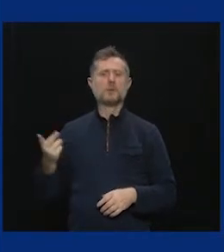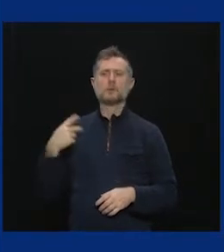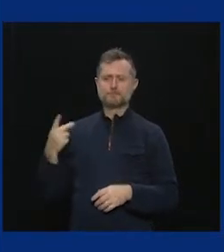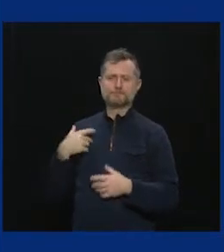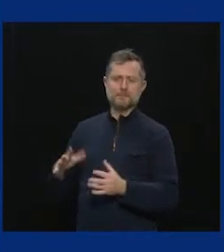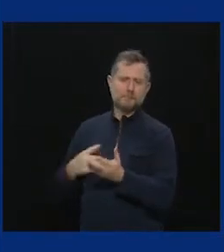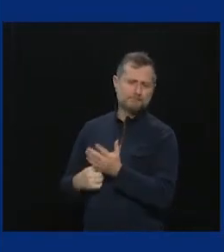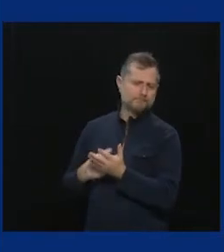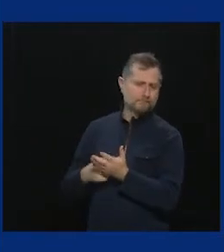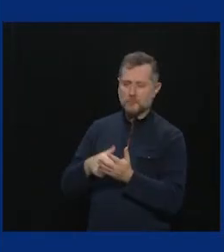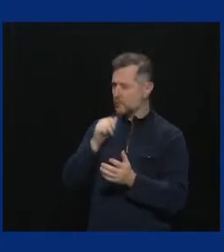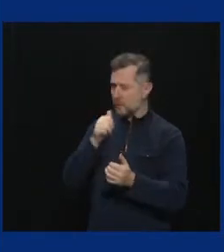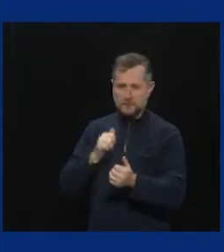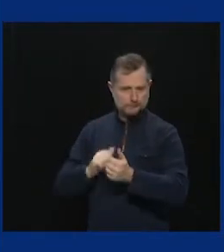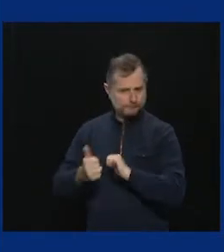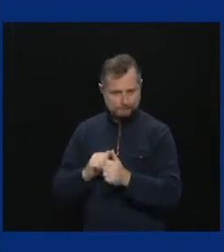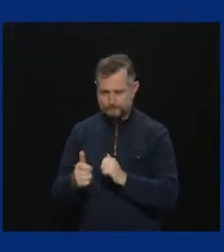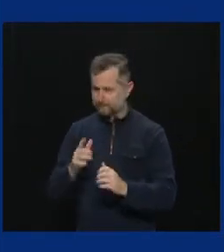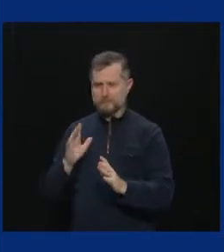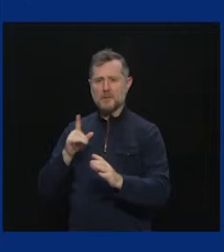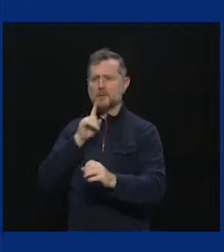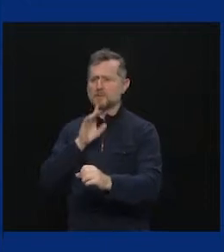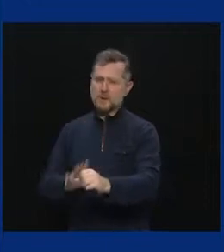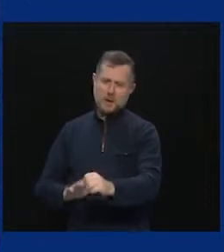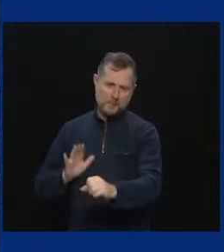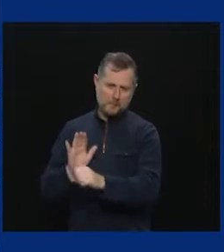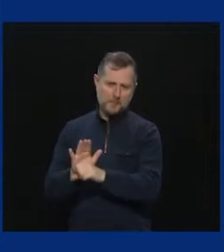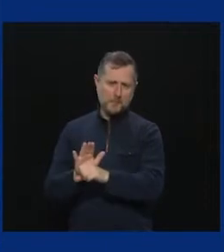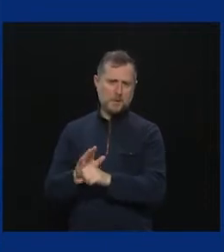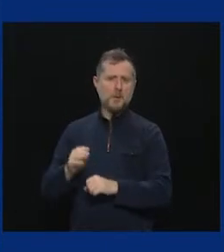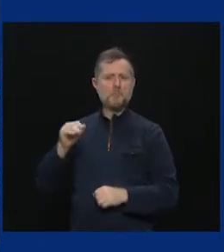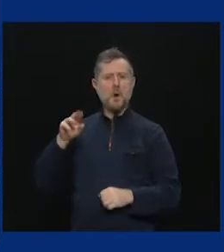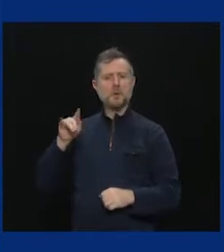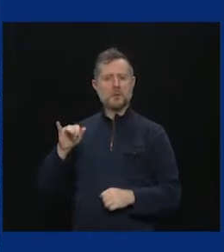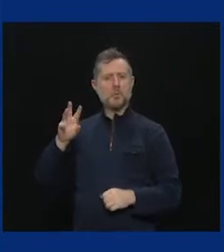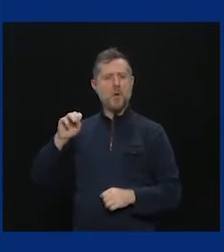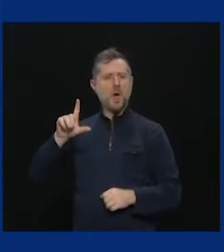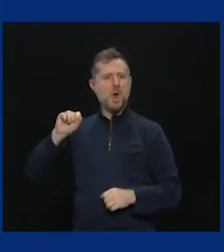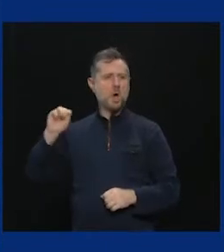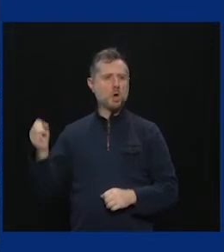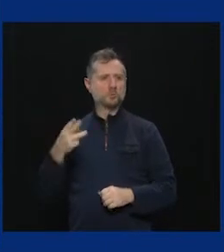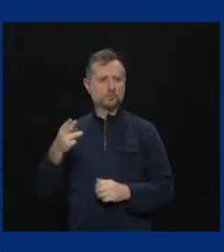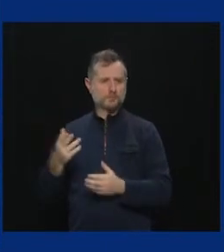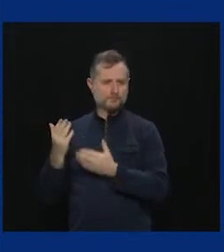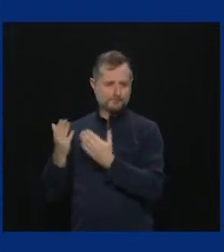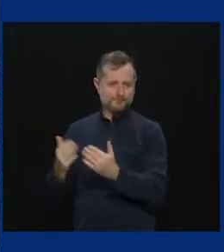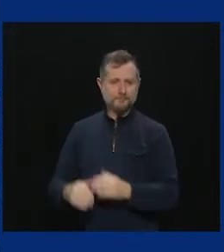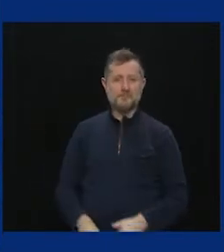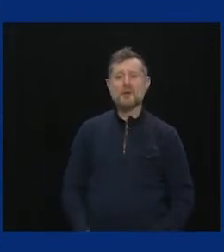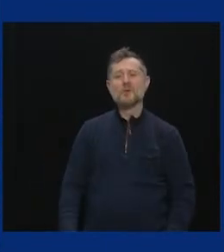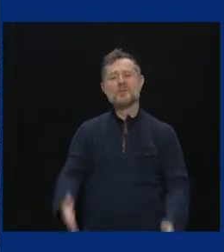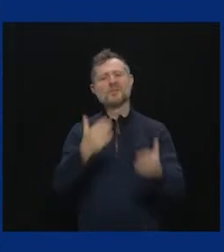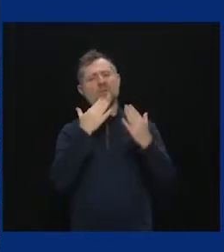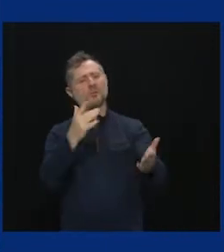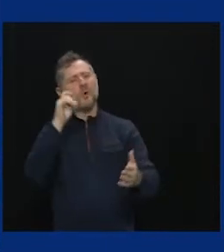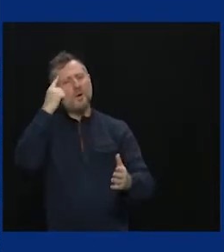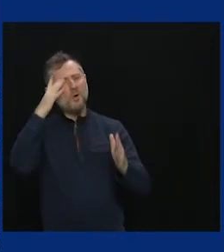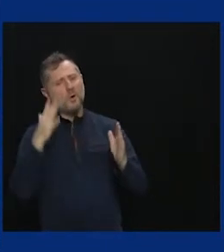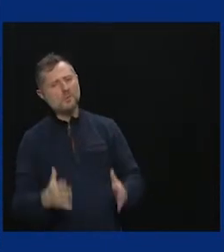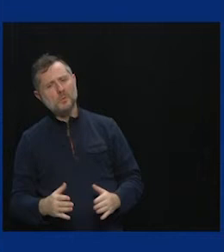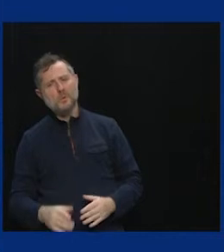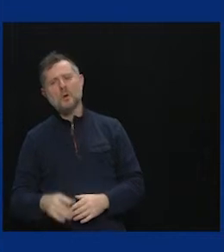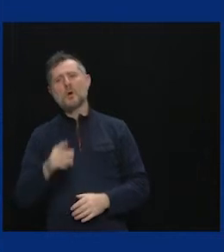sports. And Marty Walsh. I want to thank Governor Kathy Hochul for inviting me to be part of this exciting